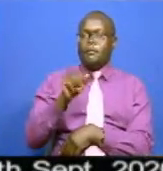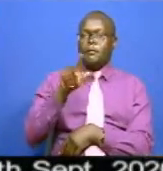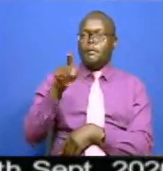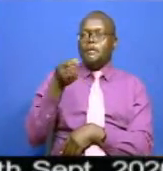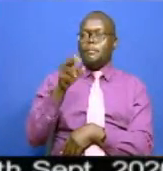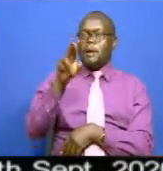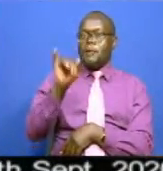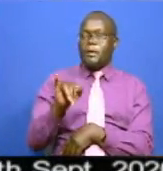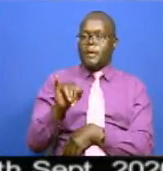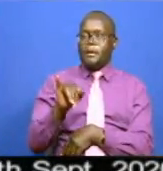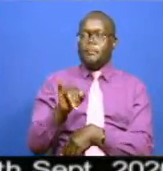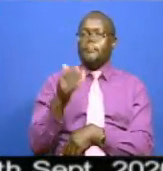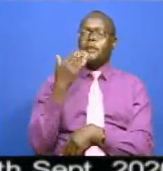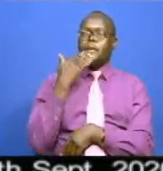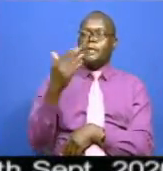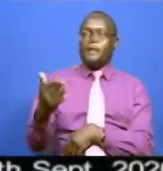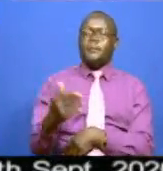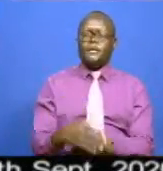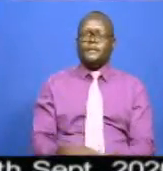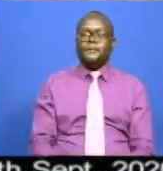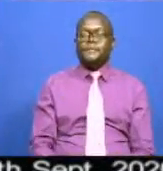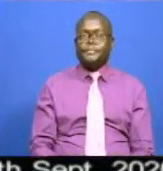Muhochi. Thank you.